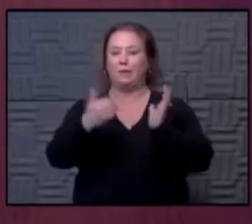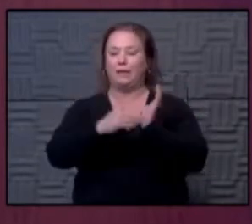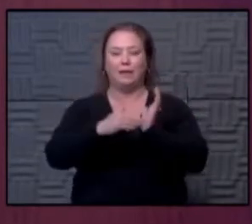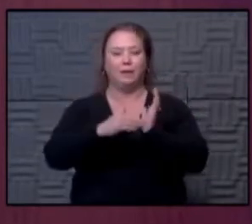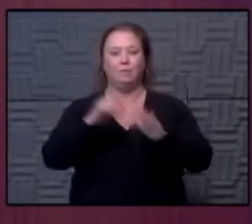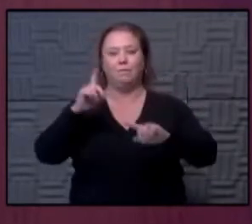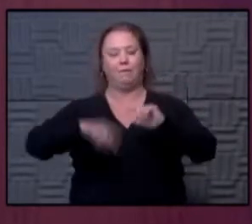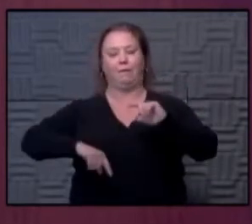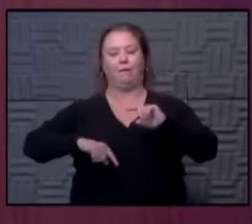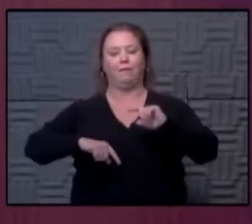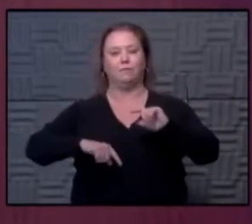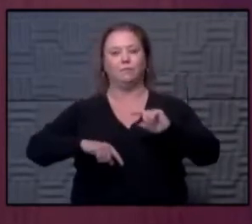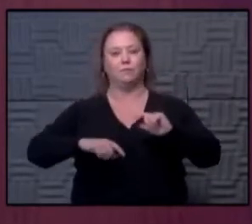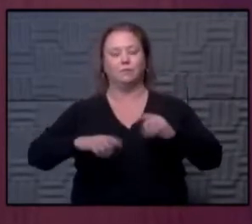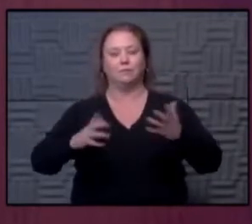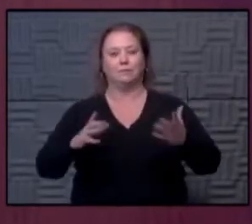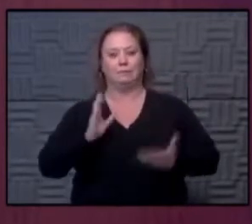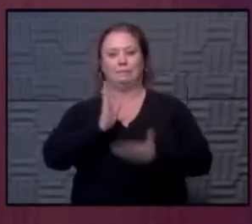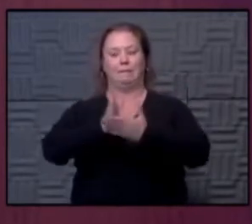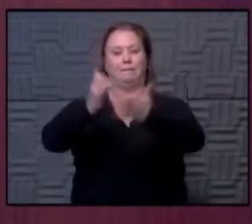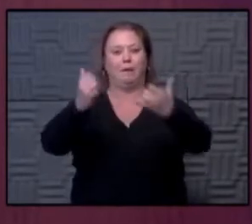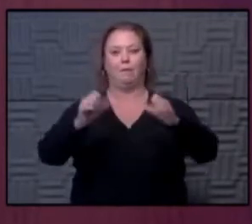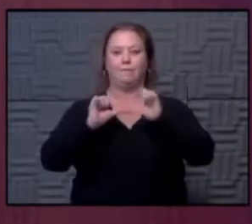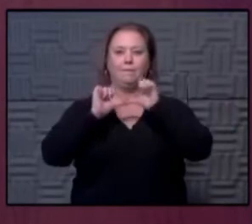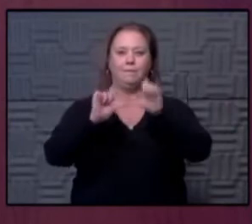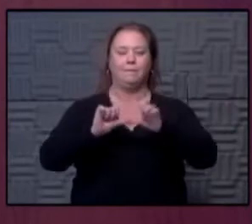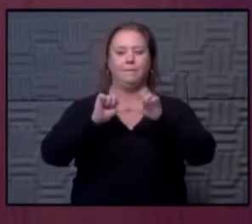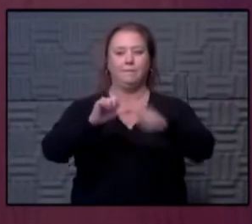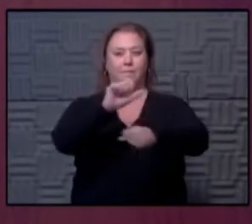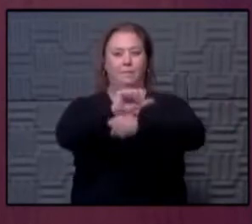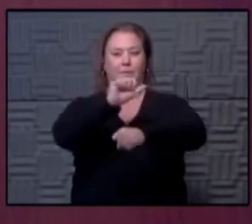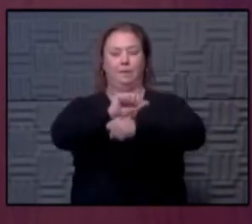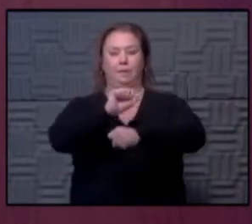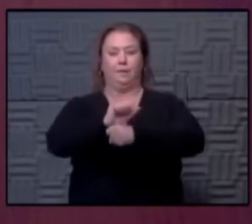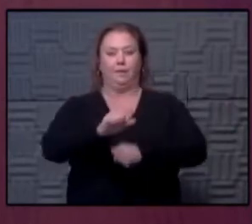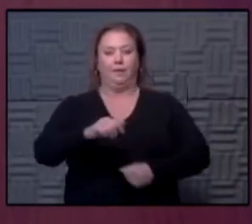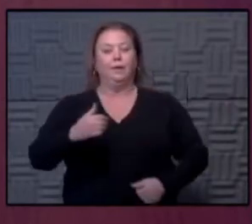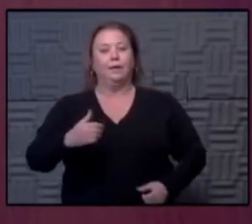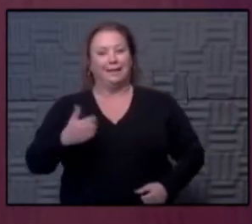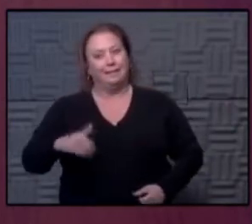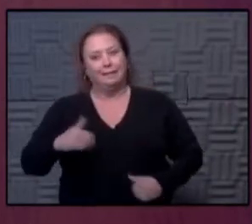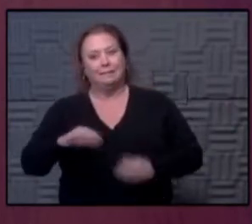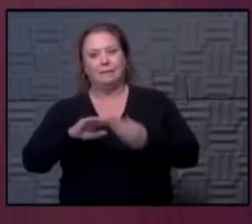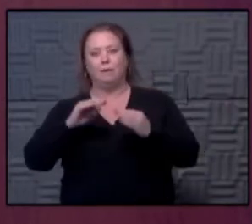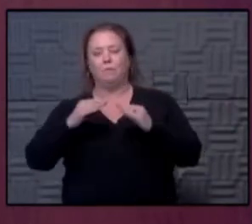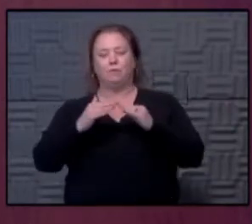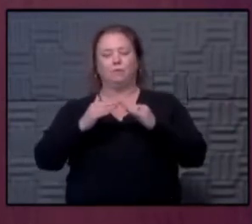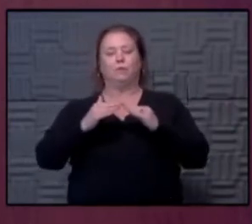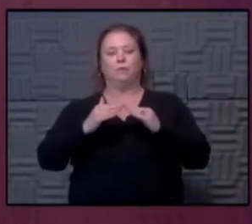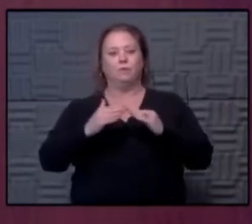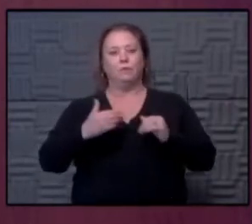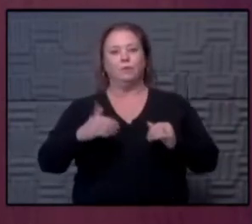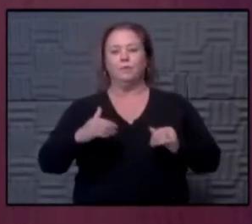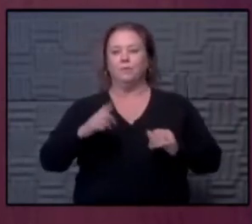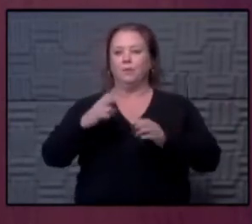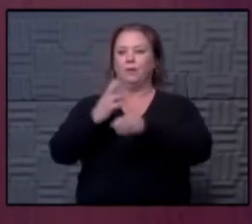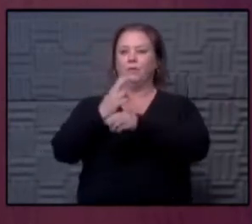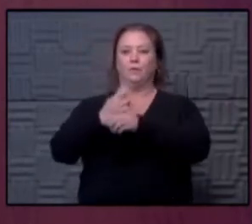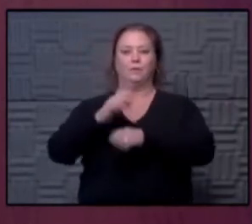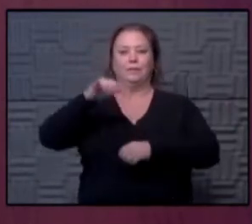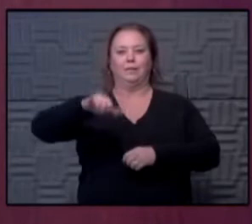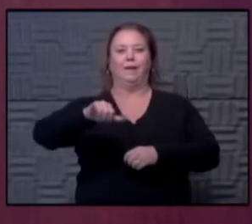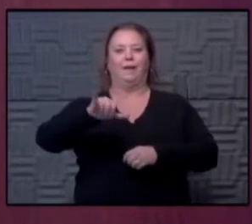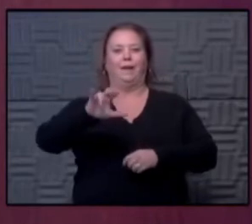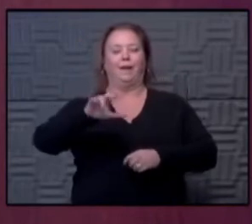There's still a lot of work to do. So this is historic in a good way. We've had so many, we've used the word